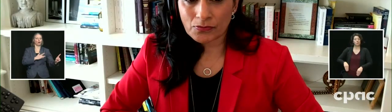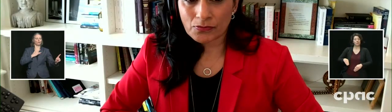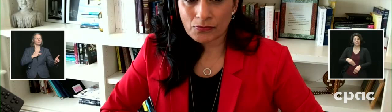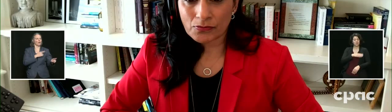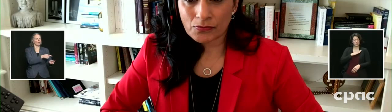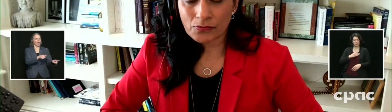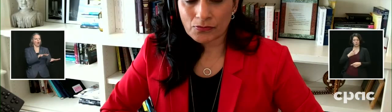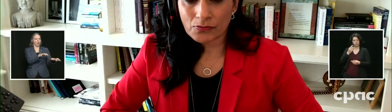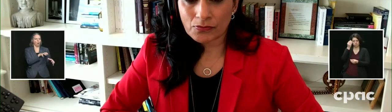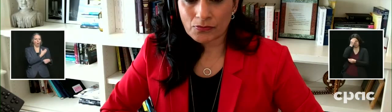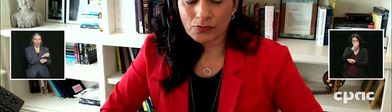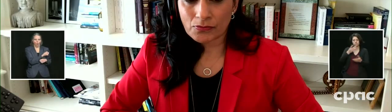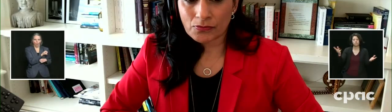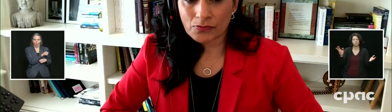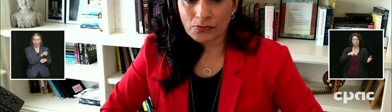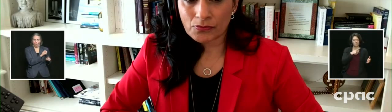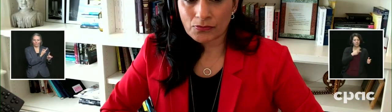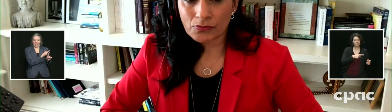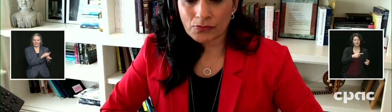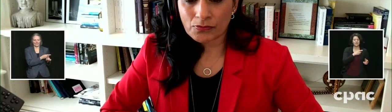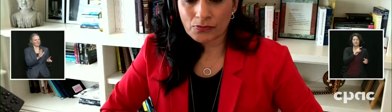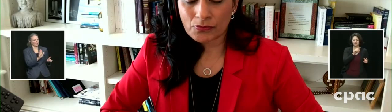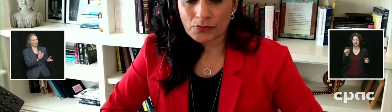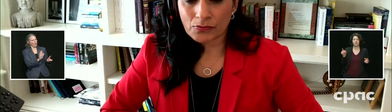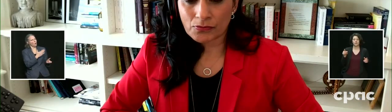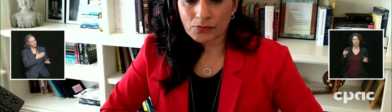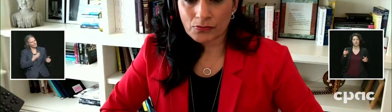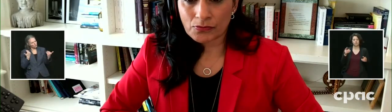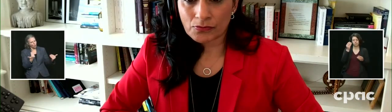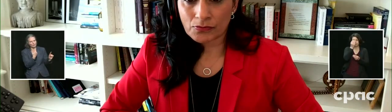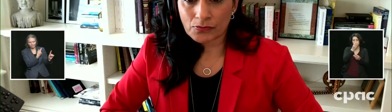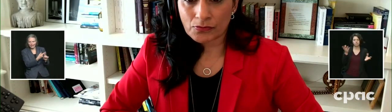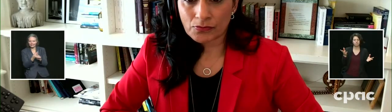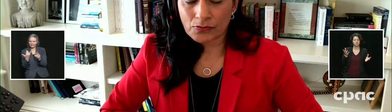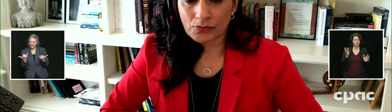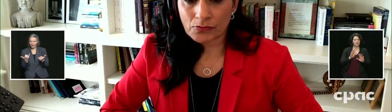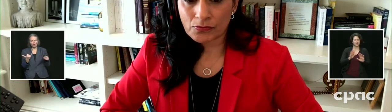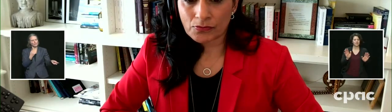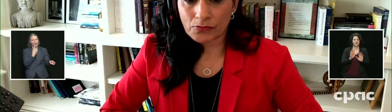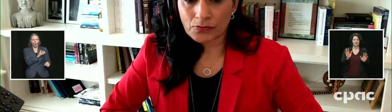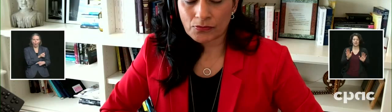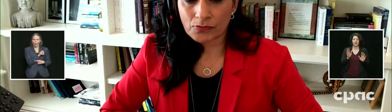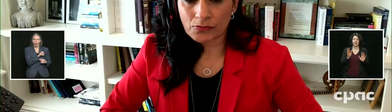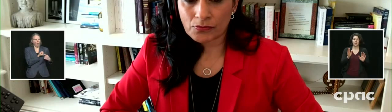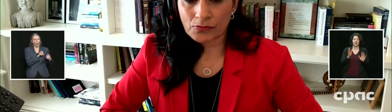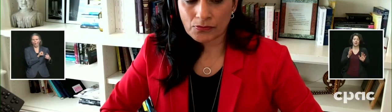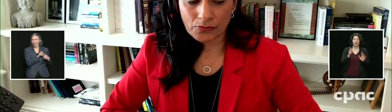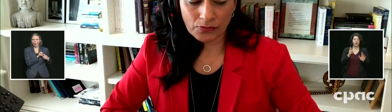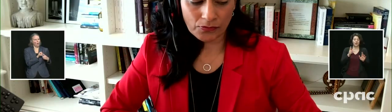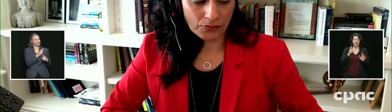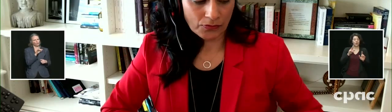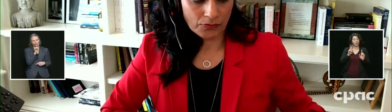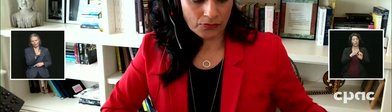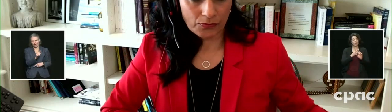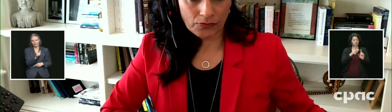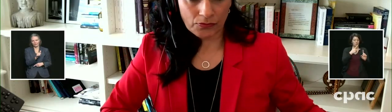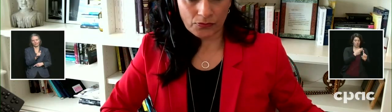keep in storage the second dose because we should not